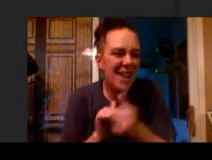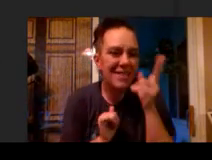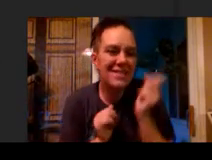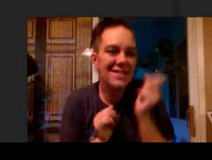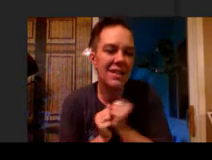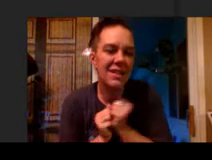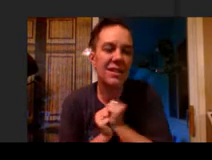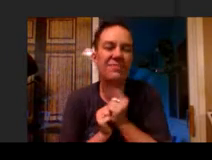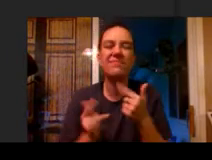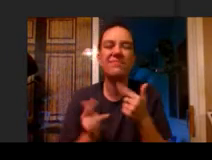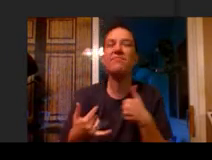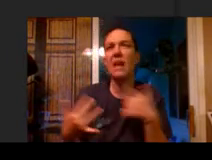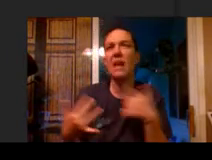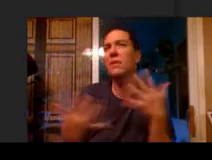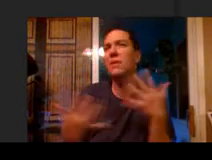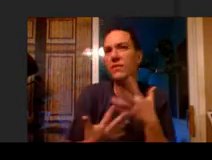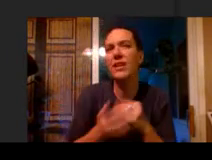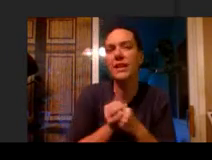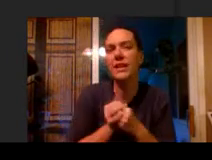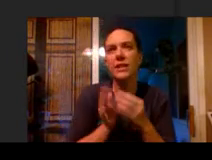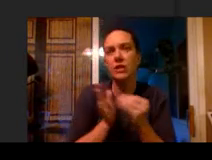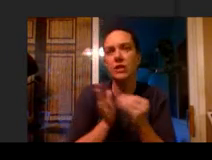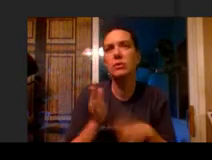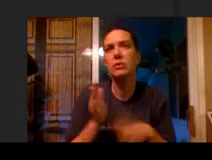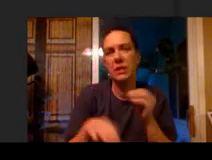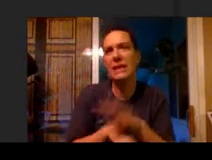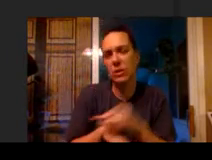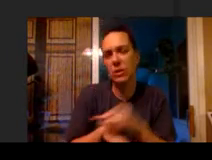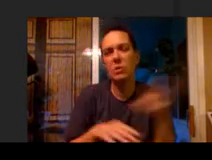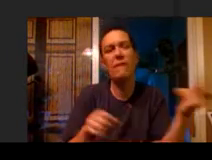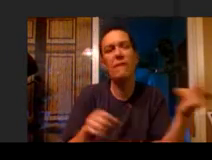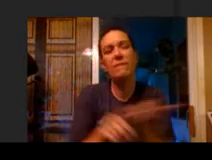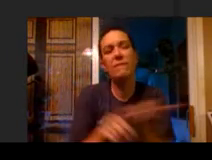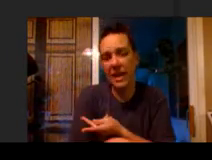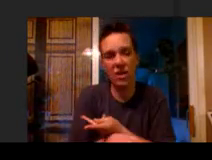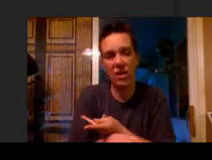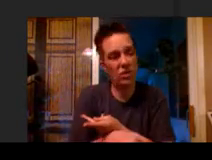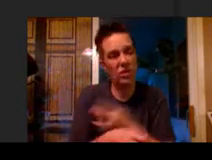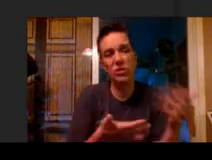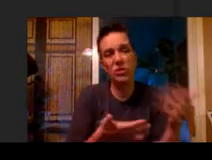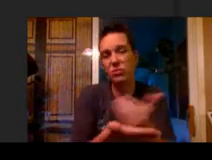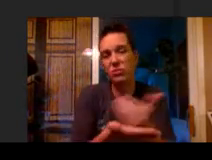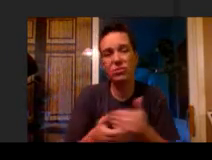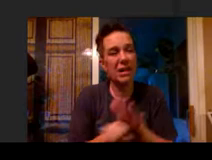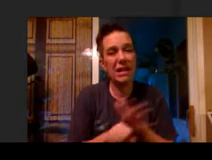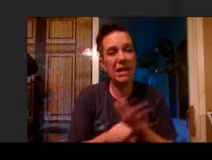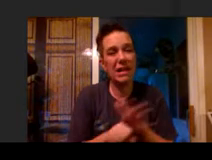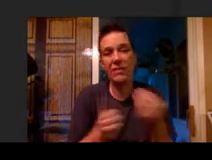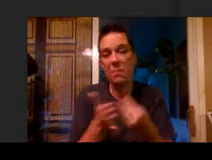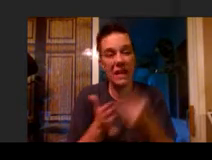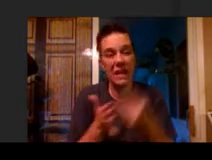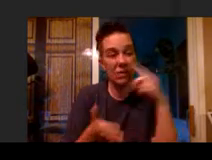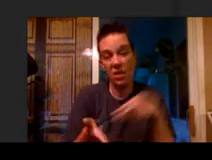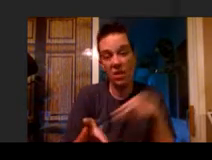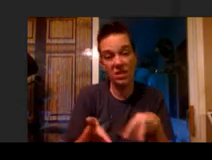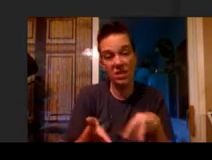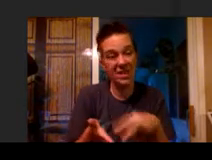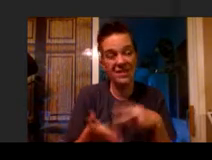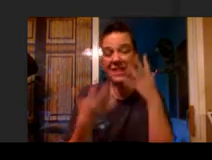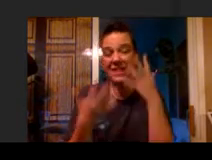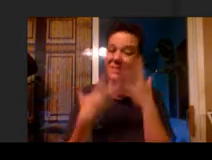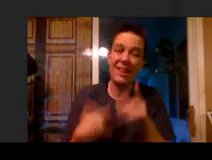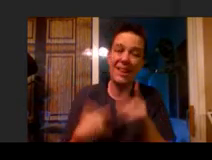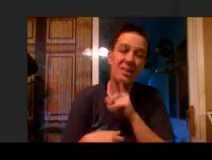afraid the student council failed to raise the funds necessary to hold the dance. Sad,